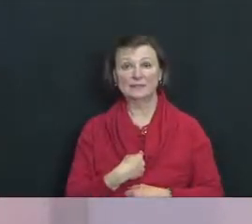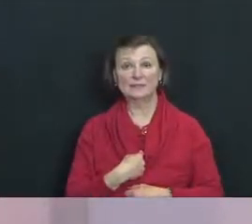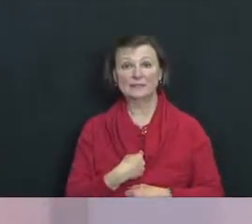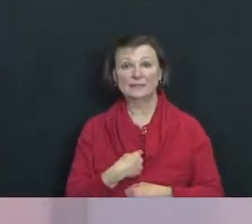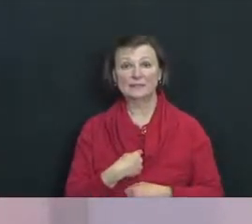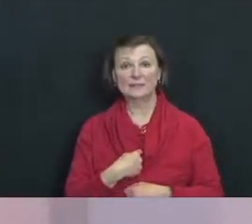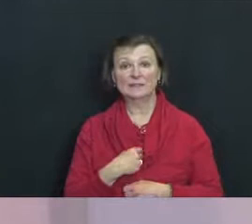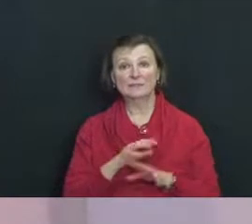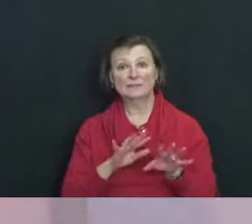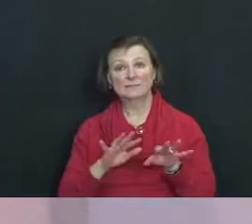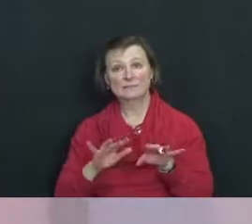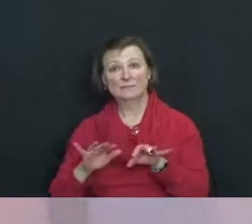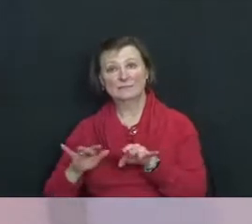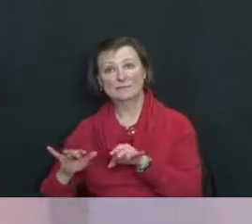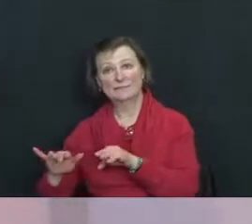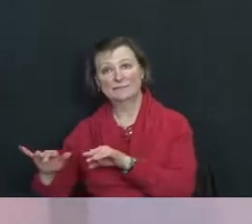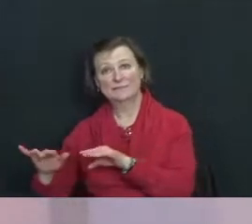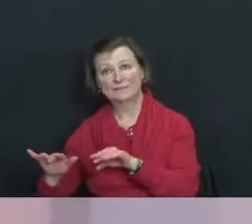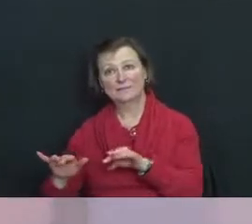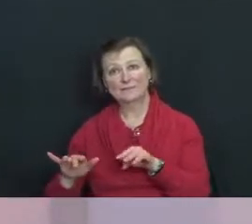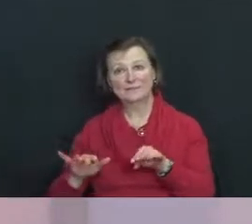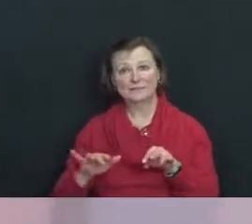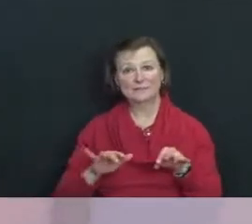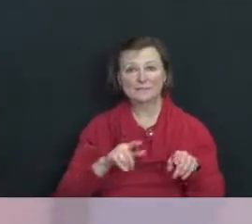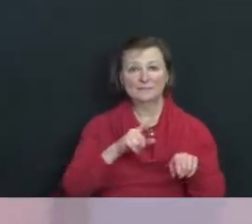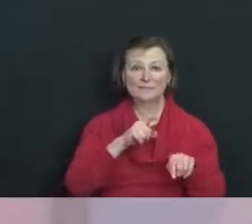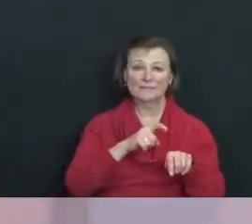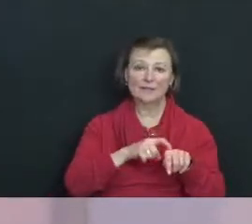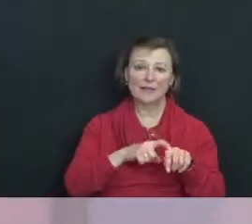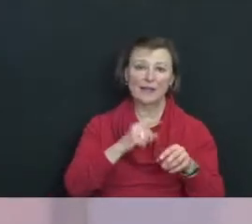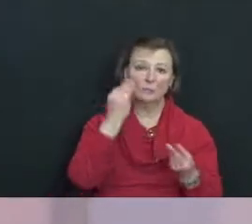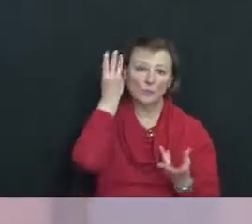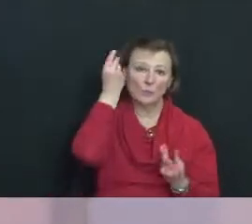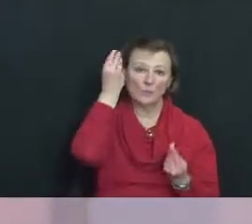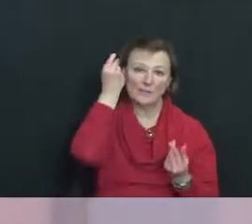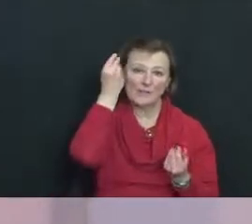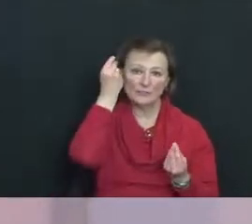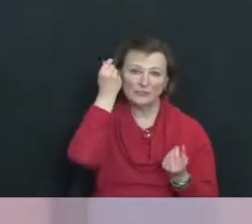in a time of reflection